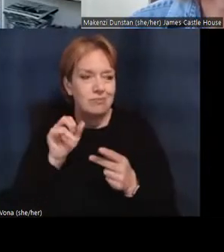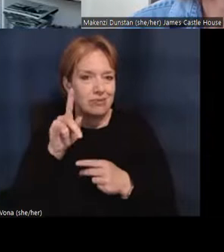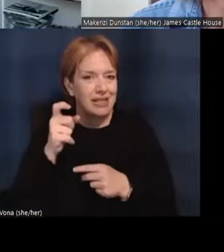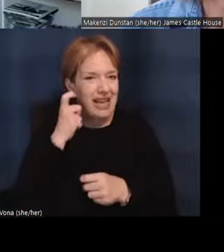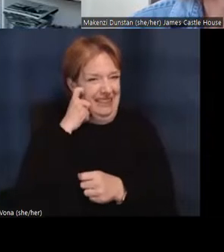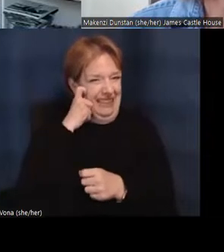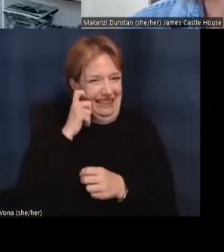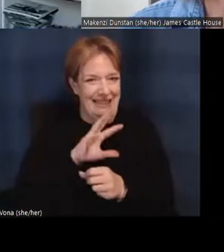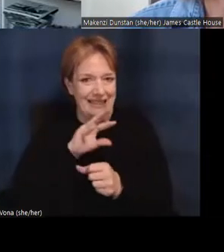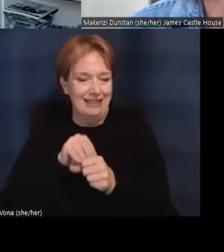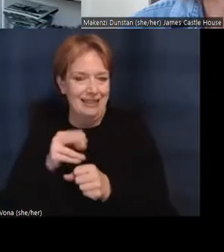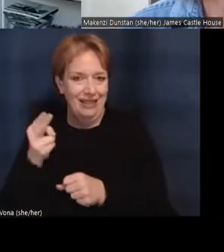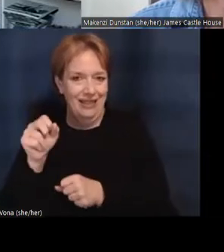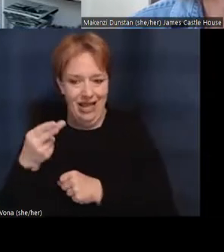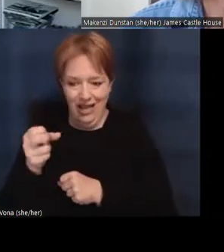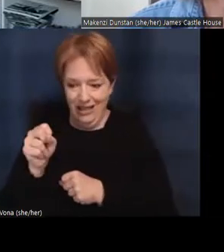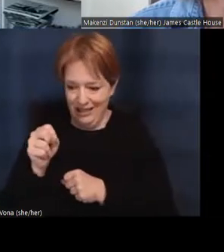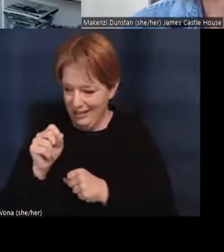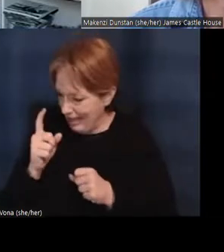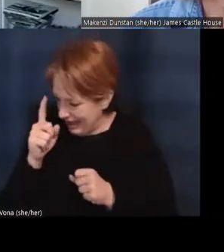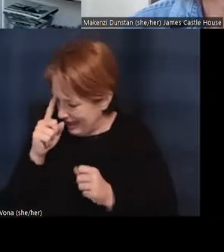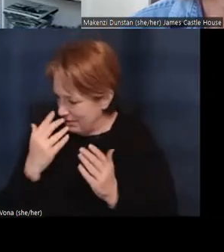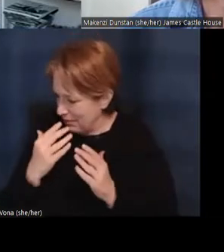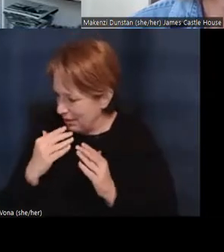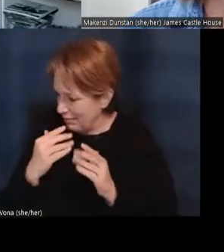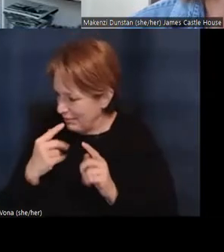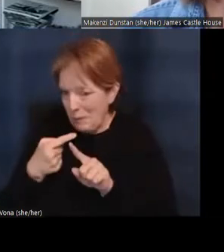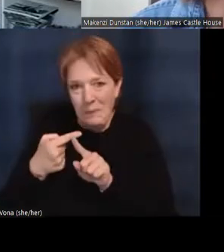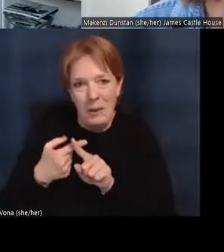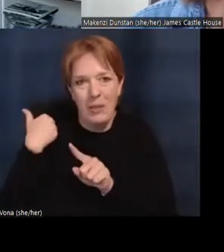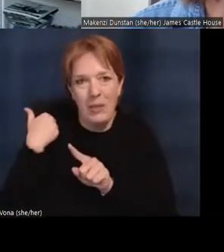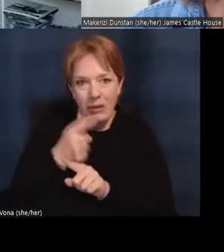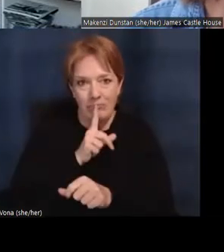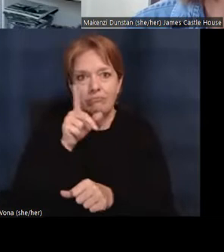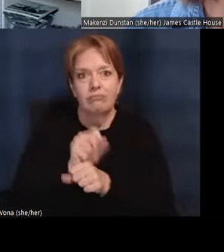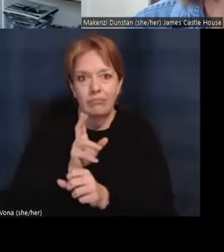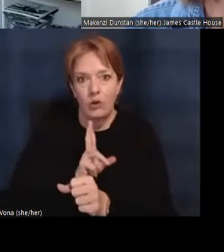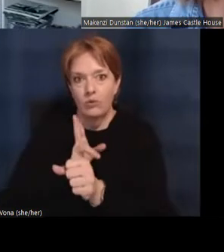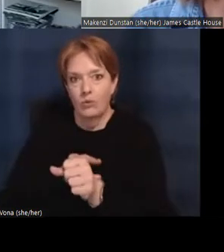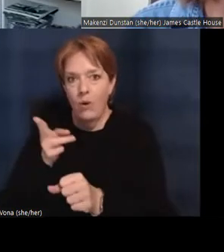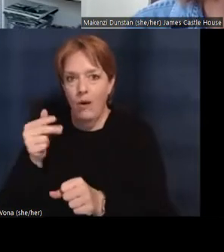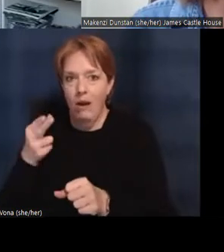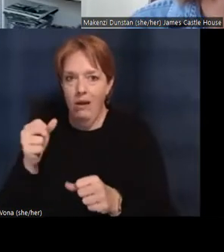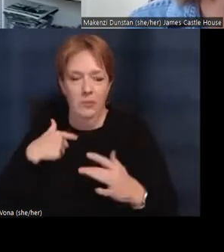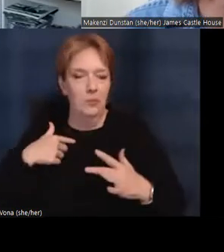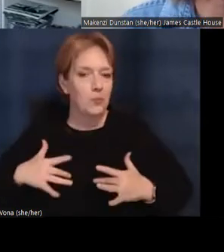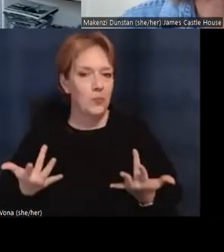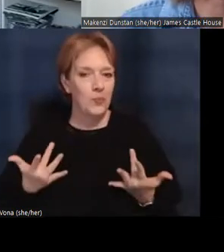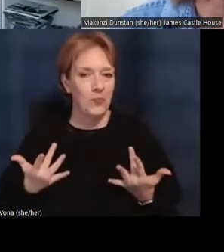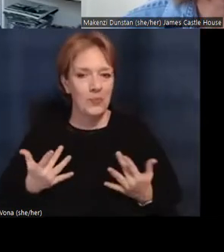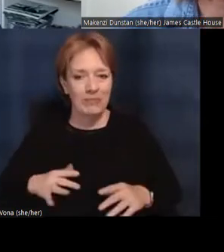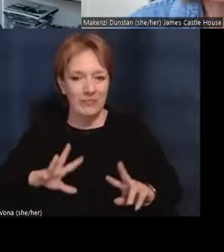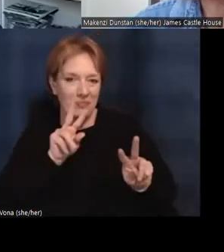HAHS only a little, I think, over a month ago. So stay tuned. Yes, thank you so much. Yeah,